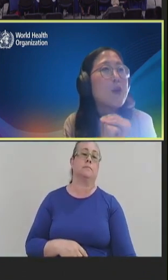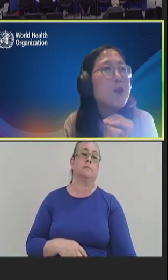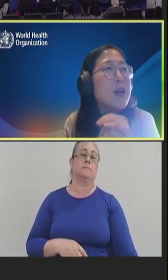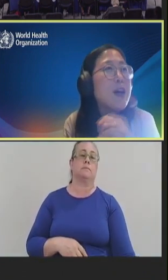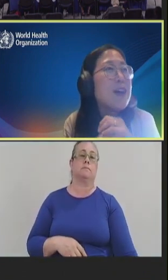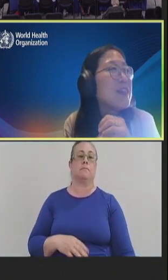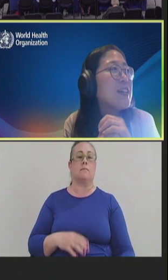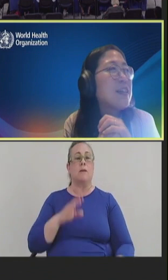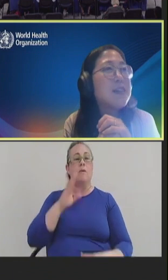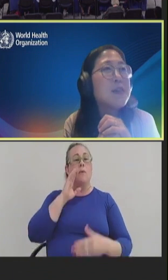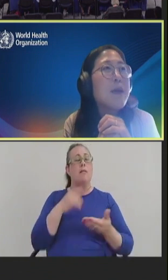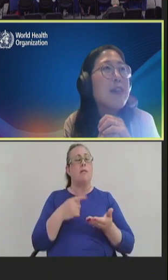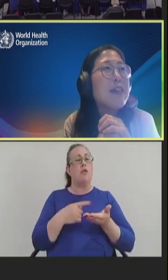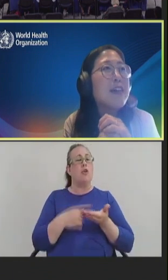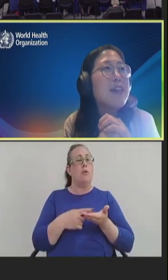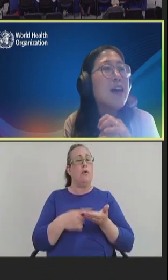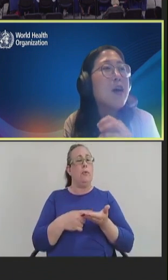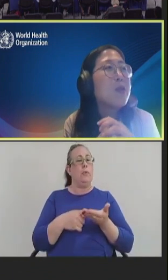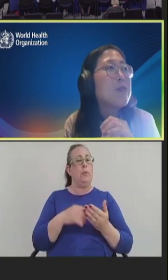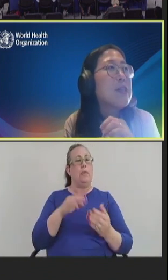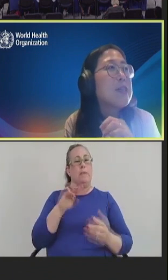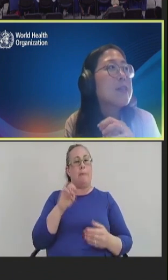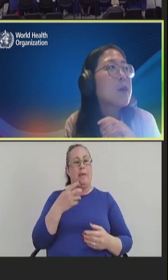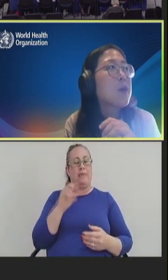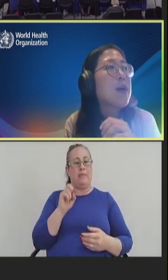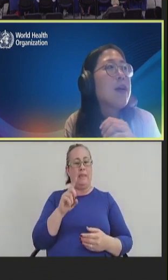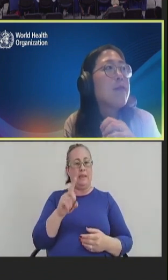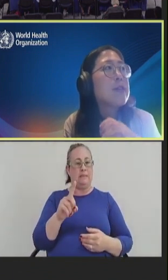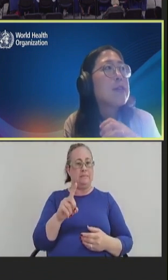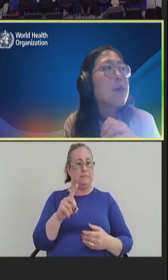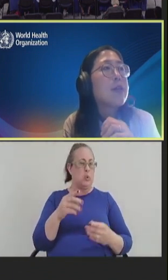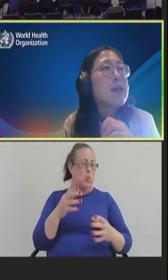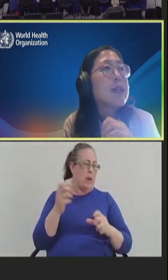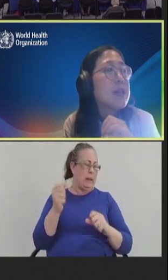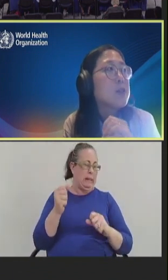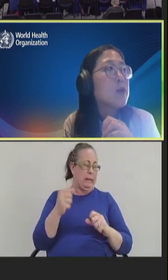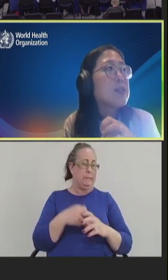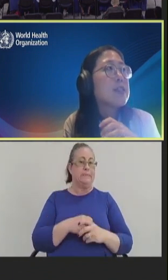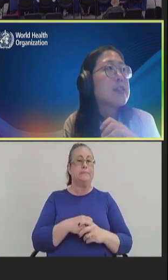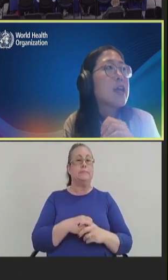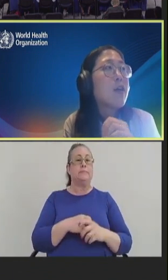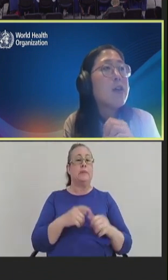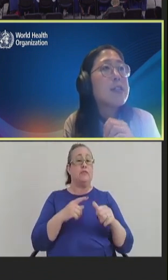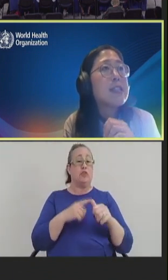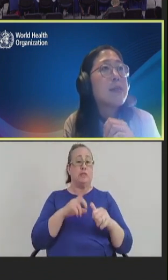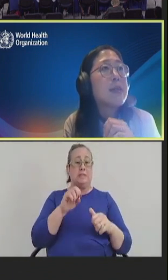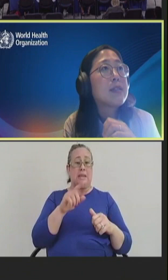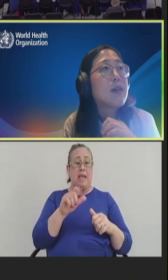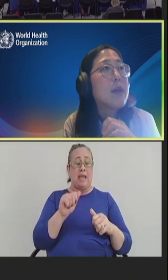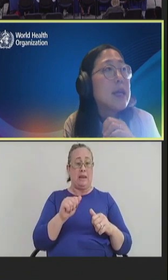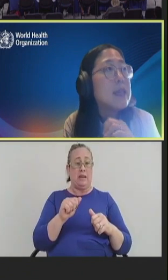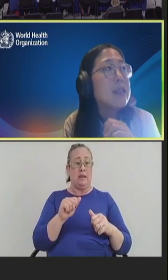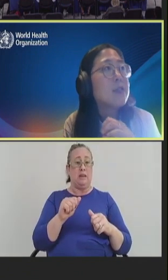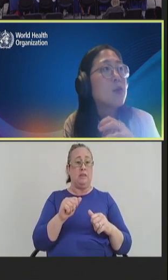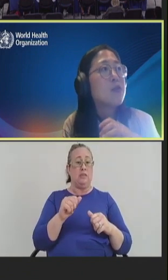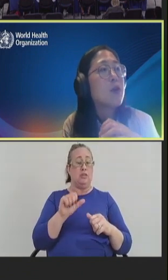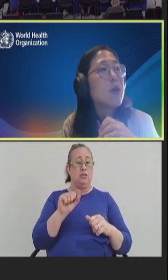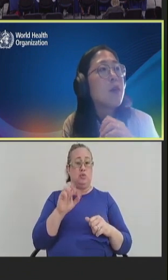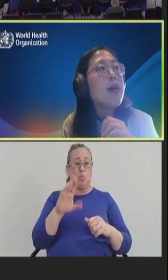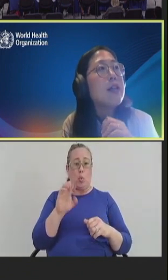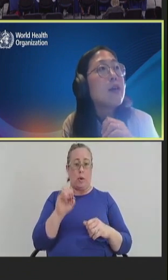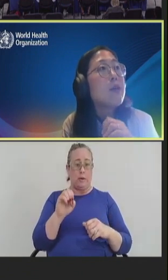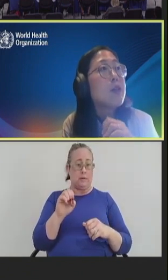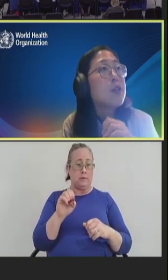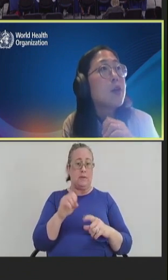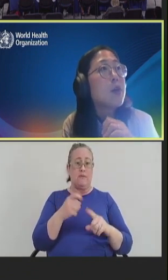And I'll go through the method briefly. So first of all, the data sources, the coverage estimates are mainly sourced